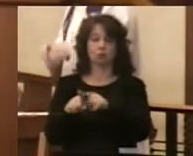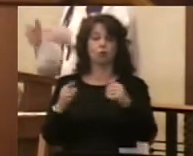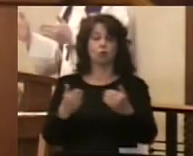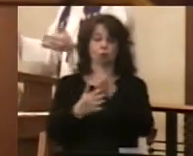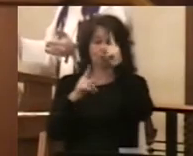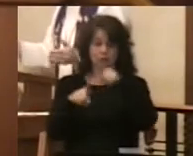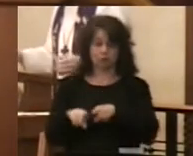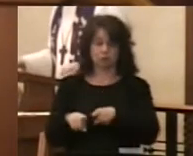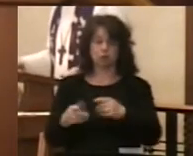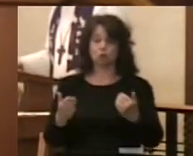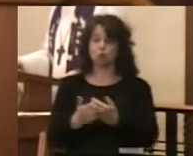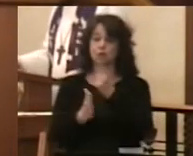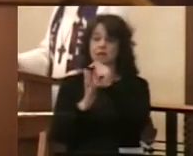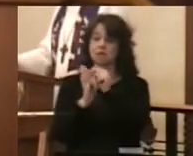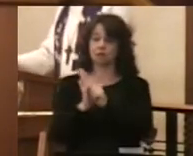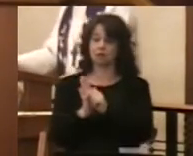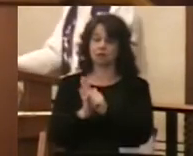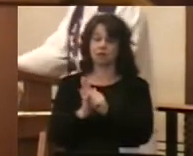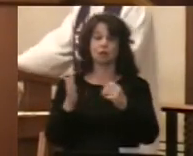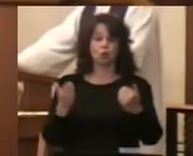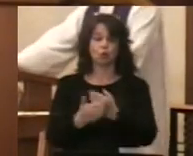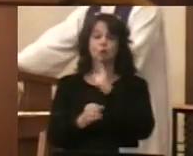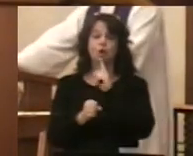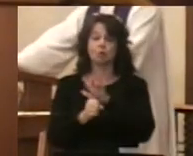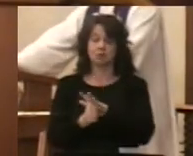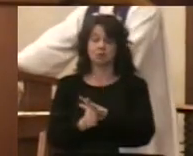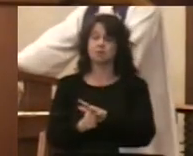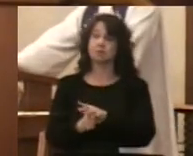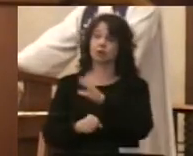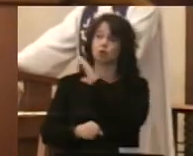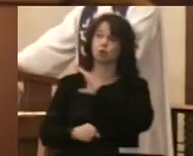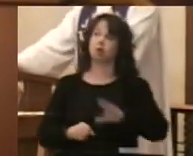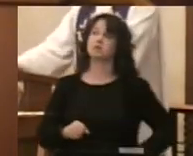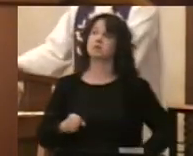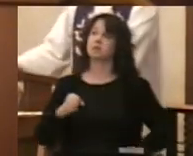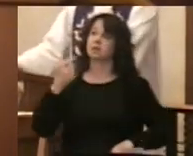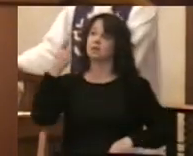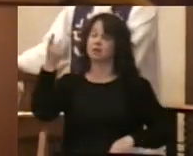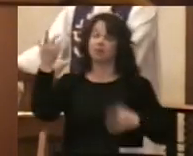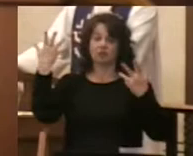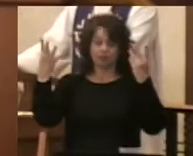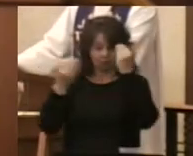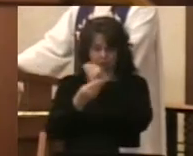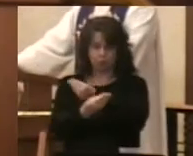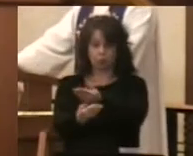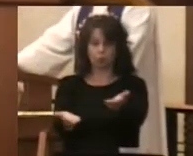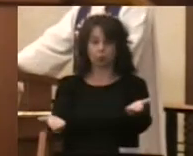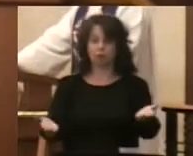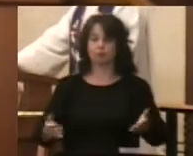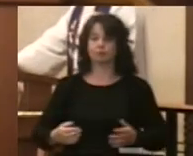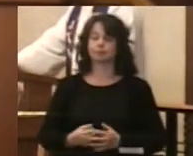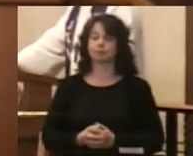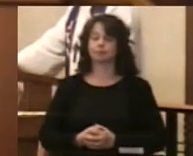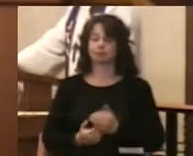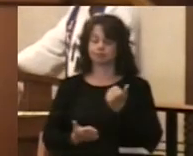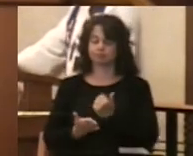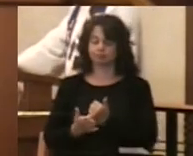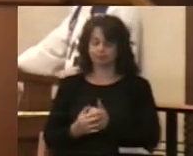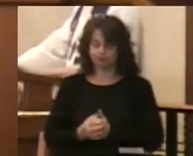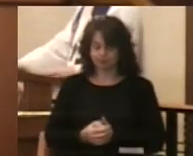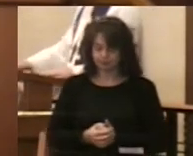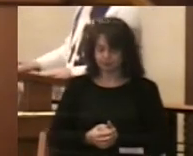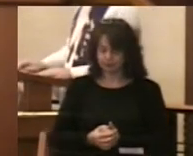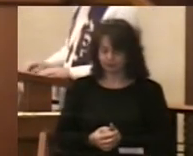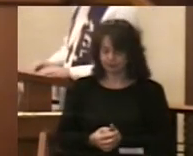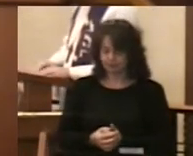or the new testament, or the new promise that Christ has brought to you. Amen.